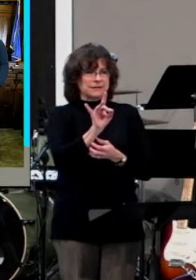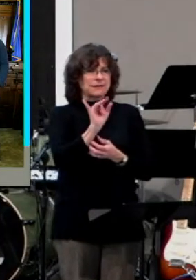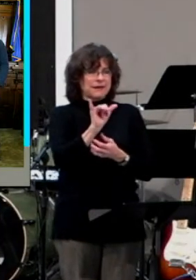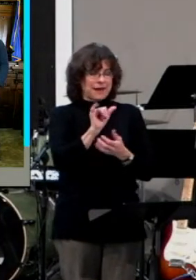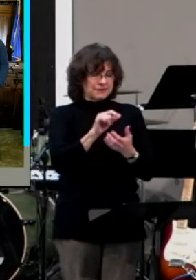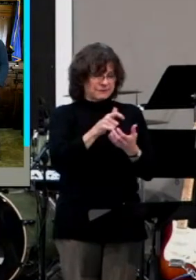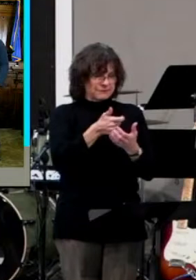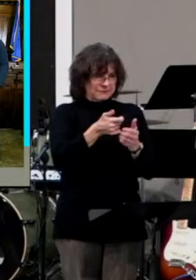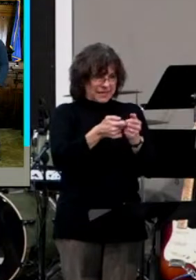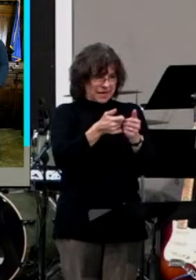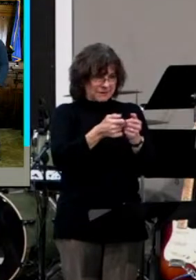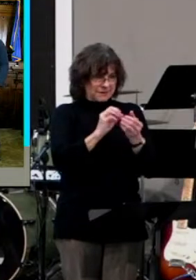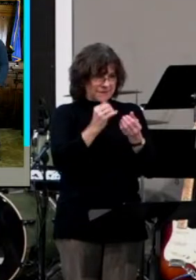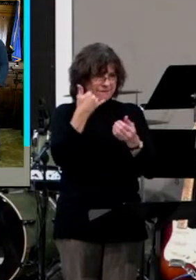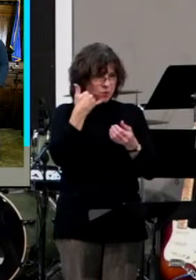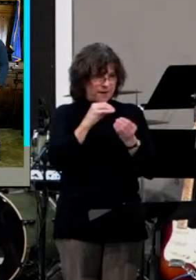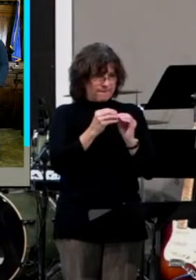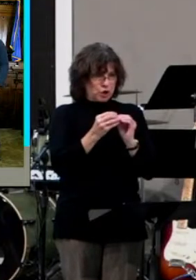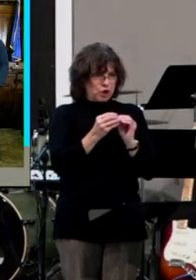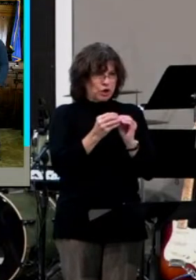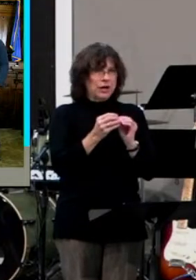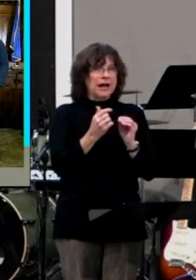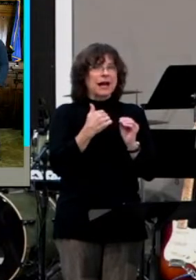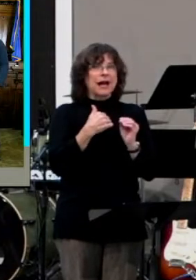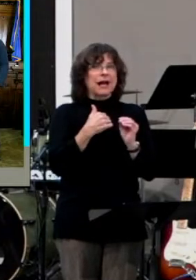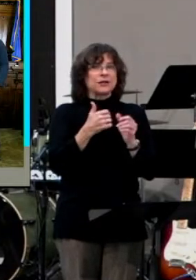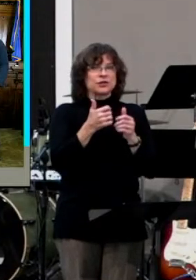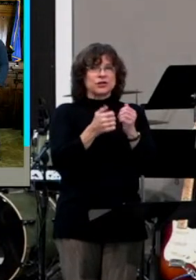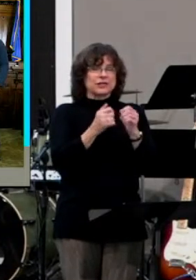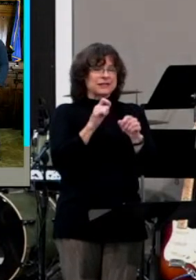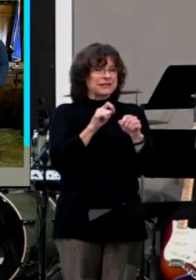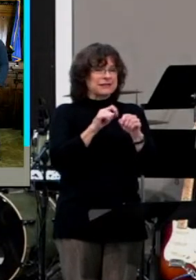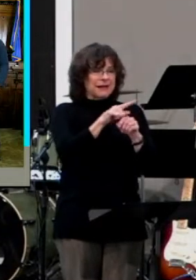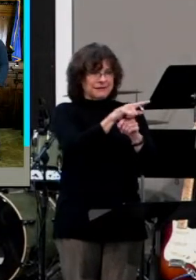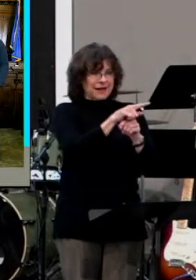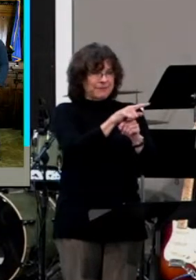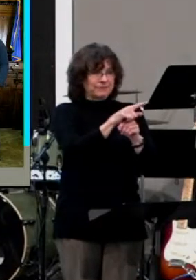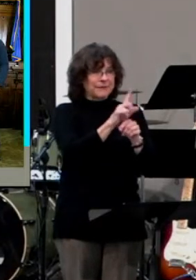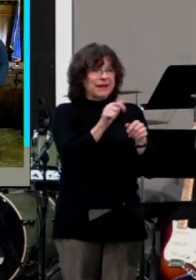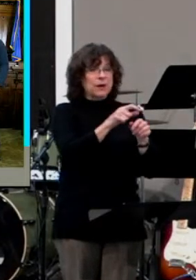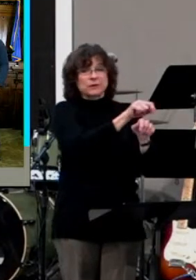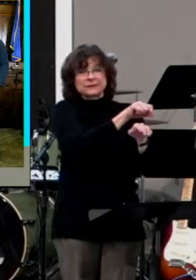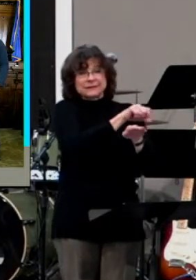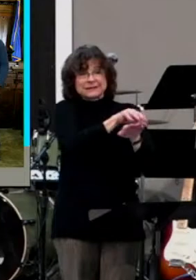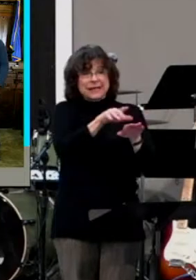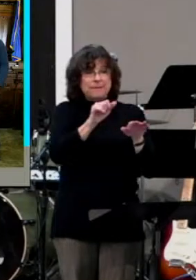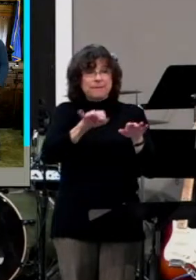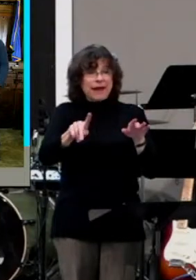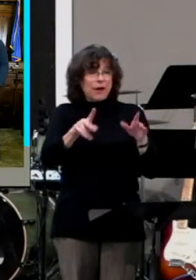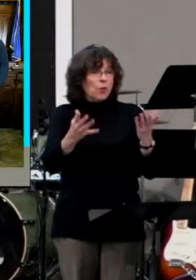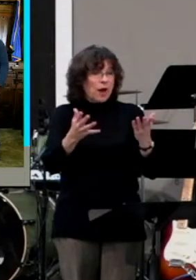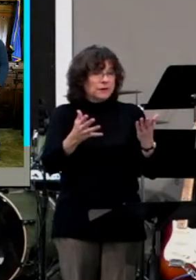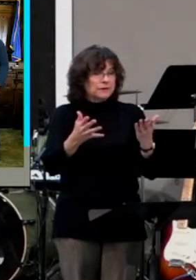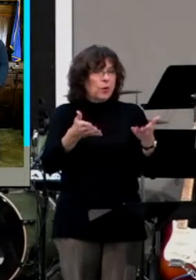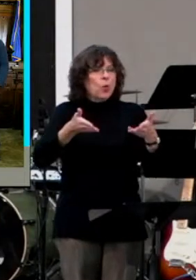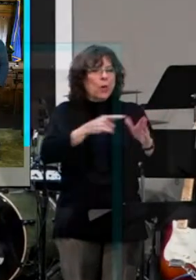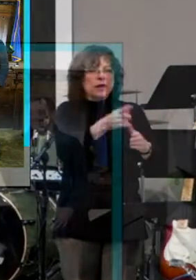833-756-2038. And then I'm going to tell you about three things that you can get involved with: